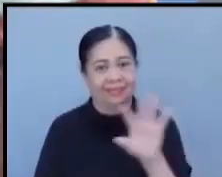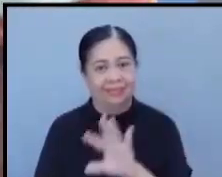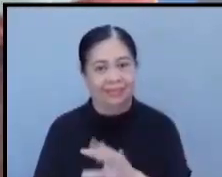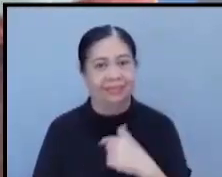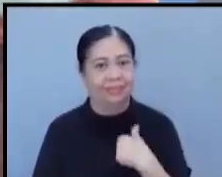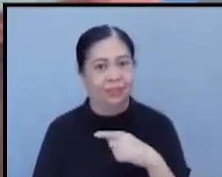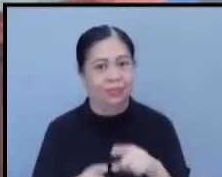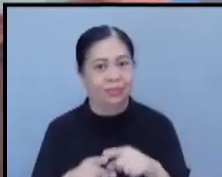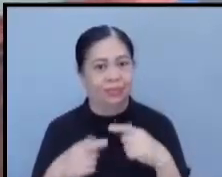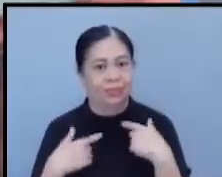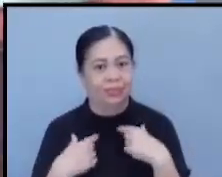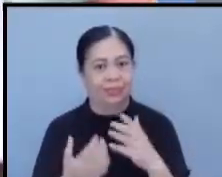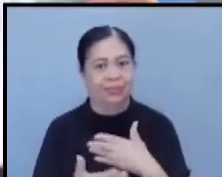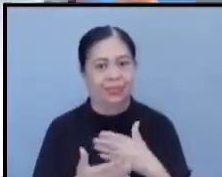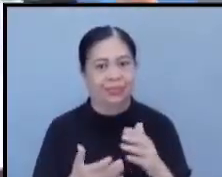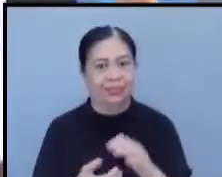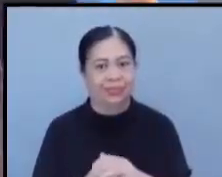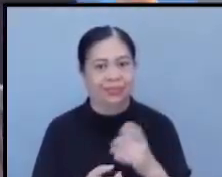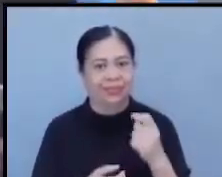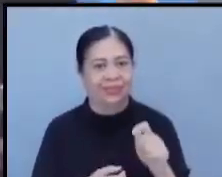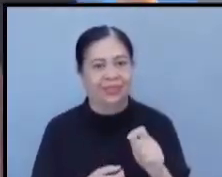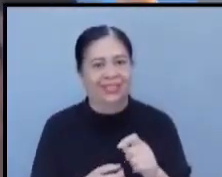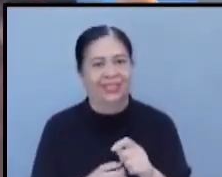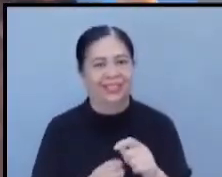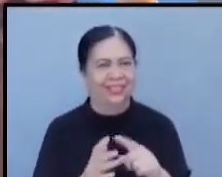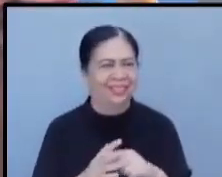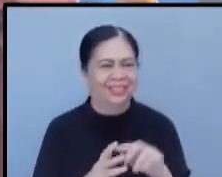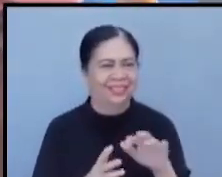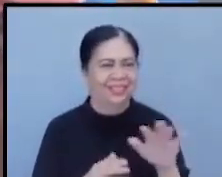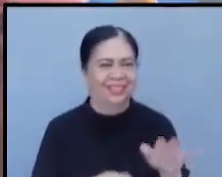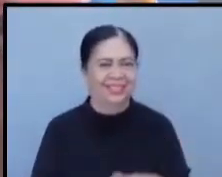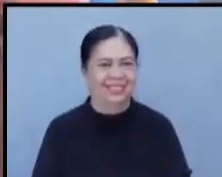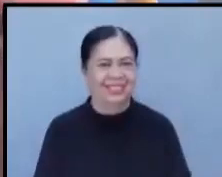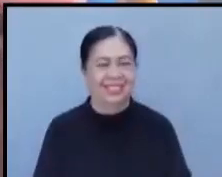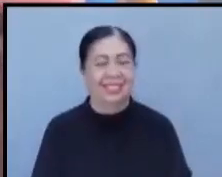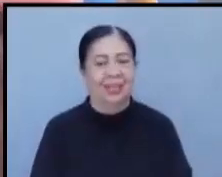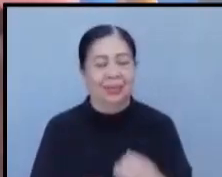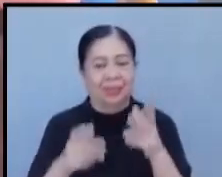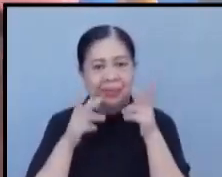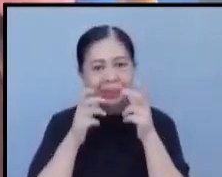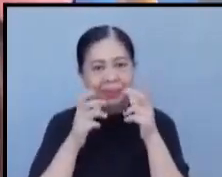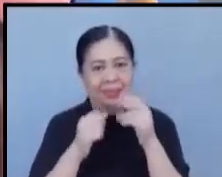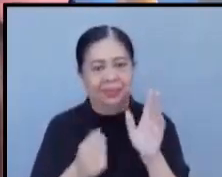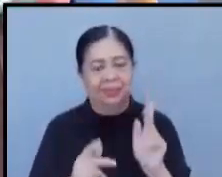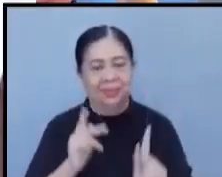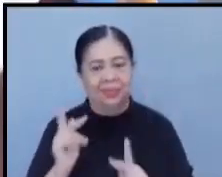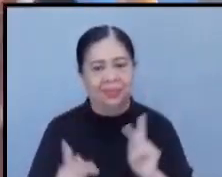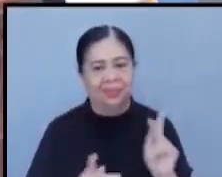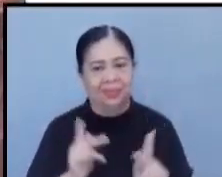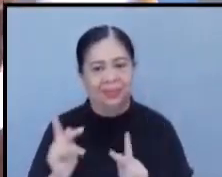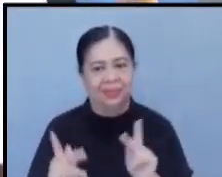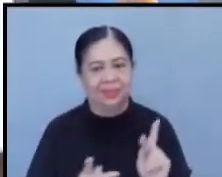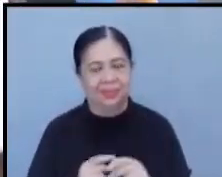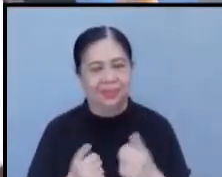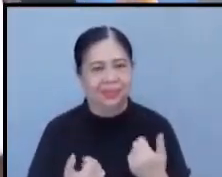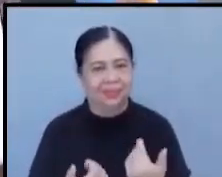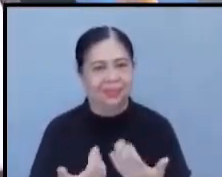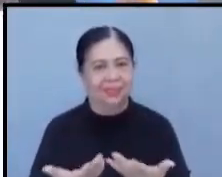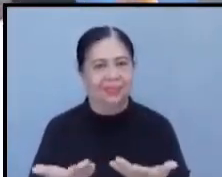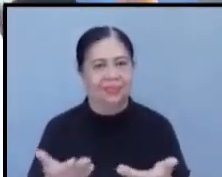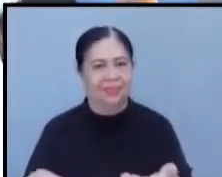katang i-release. Ano? The Bilingging. Dahil gusto na namin marinig ang iyong perform, ang iyong captivating voice, let us all